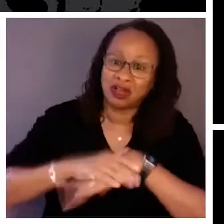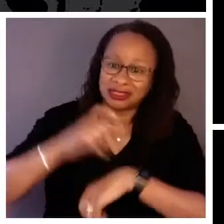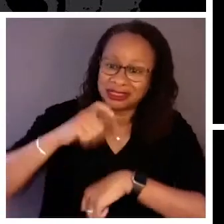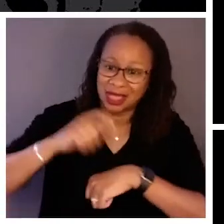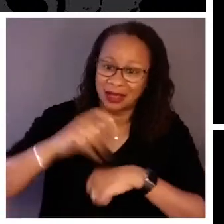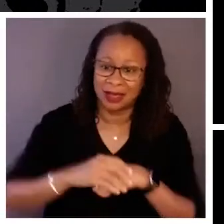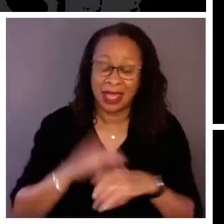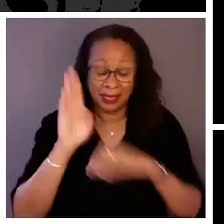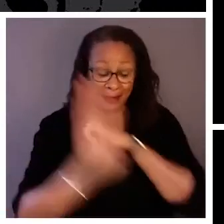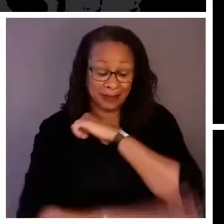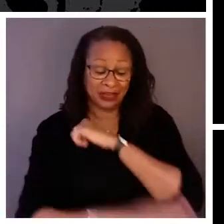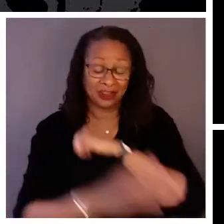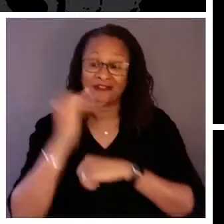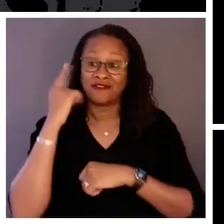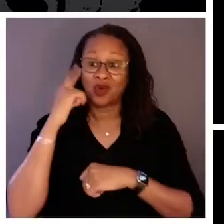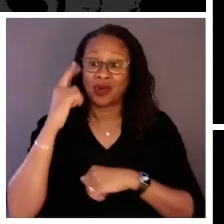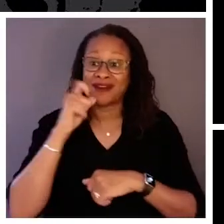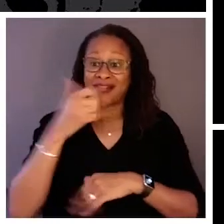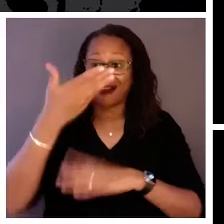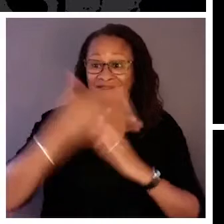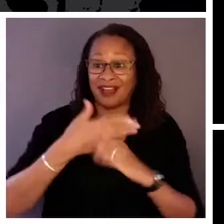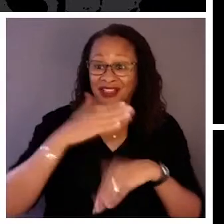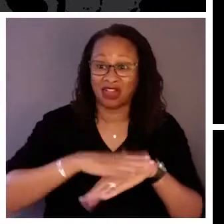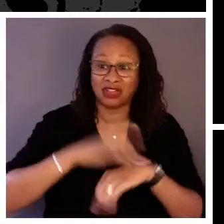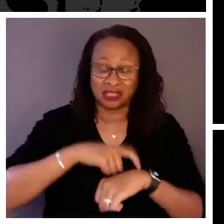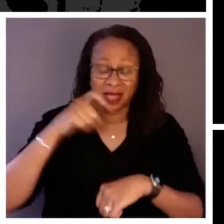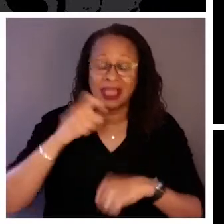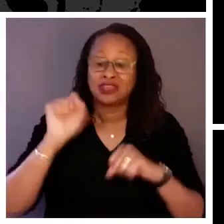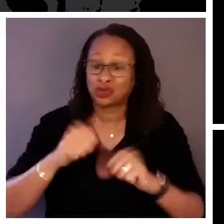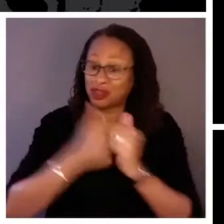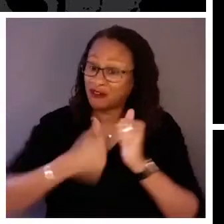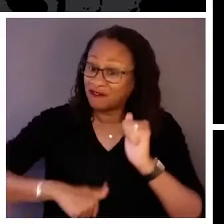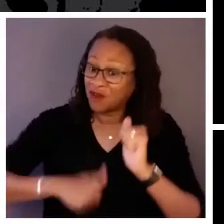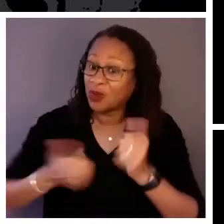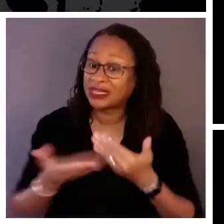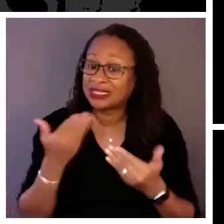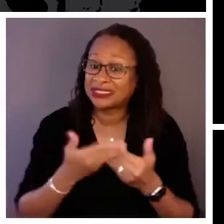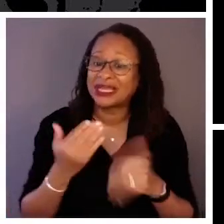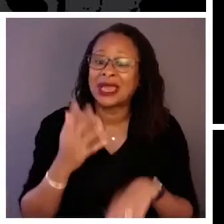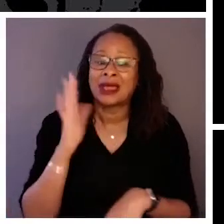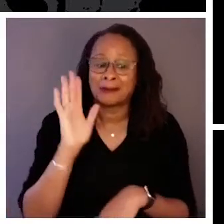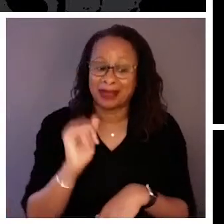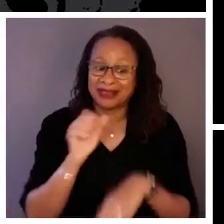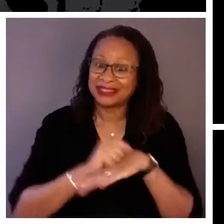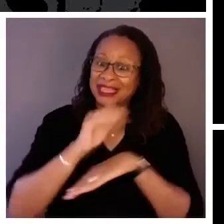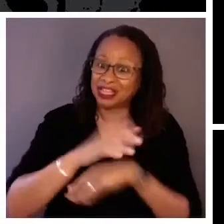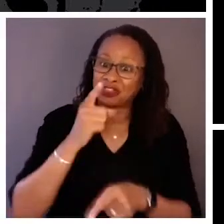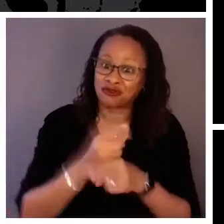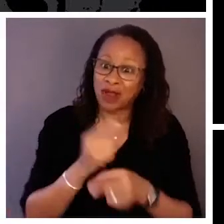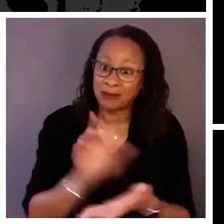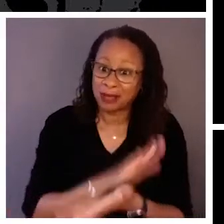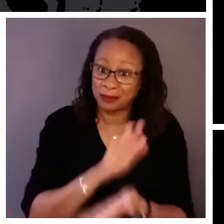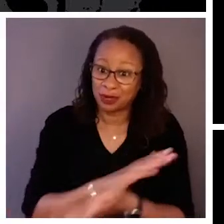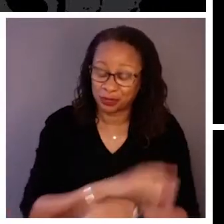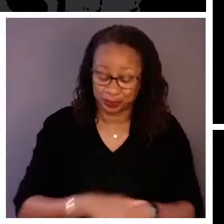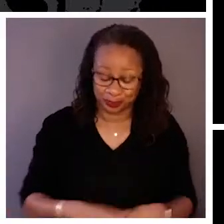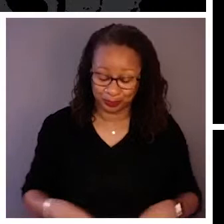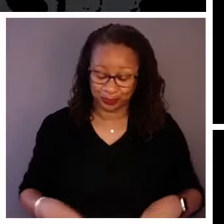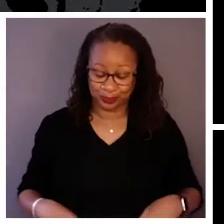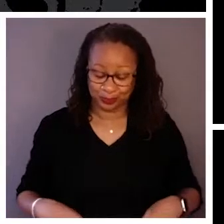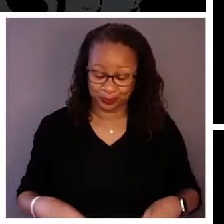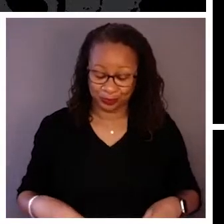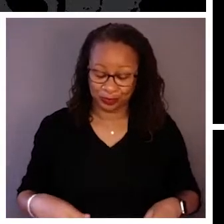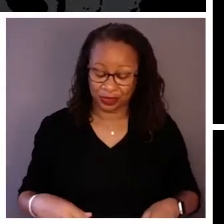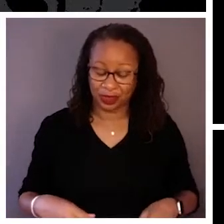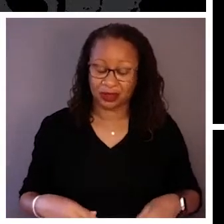on time is one that you can avoid really easily by simply mailing in or sending in the extension, right? Either online or by snail mail. Right.